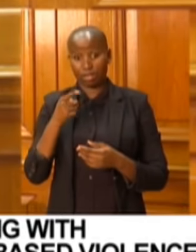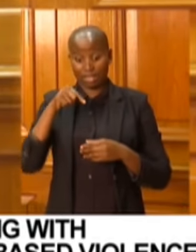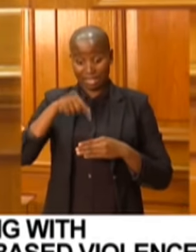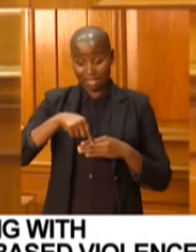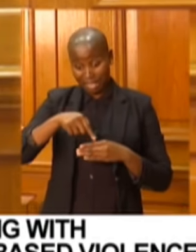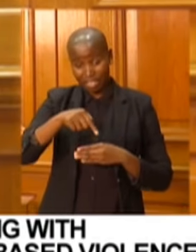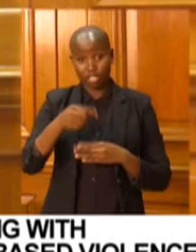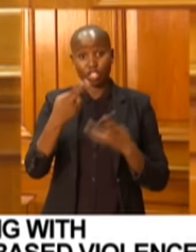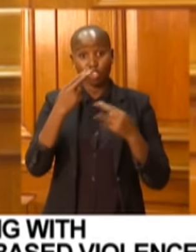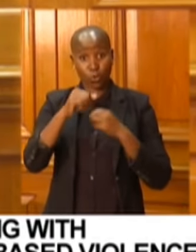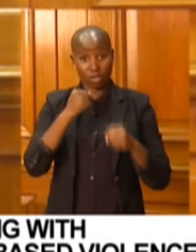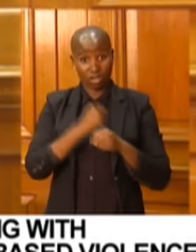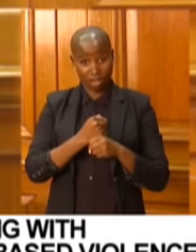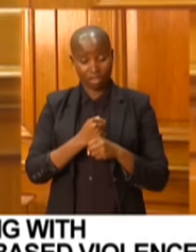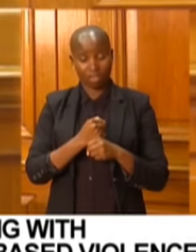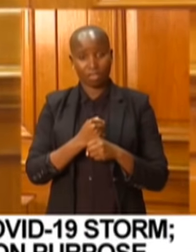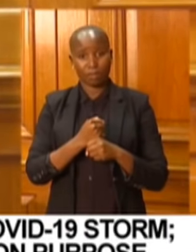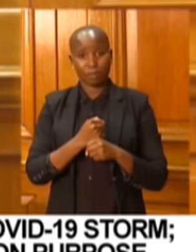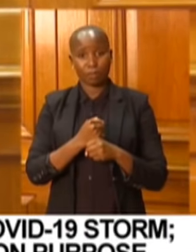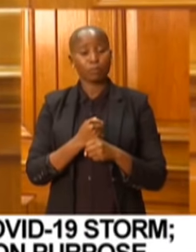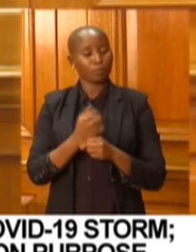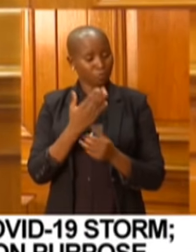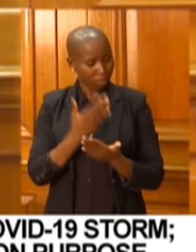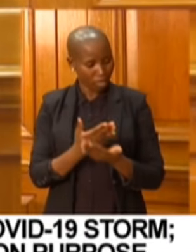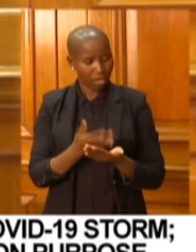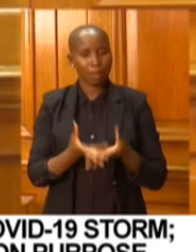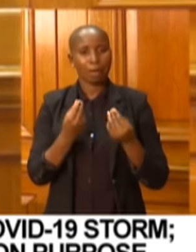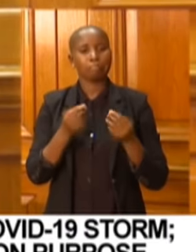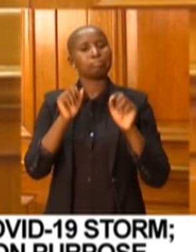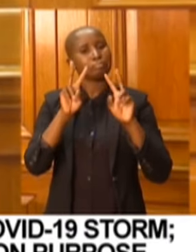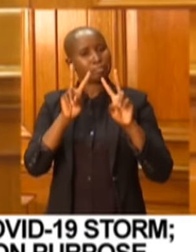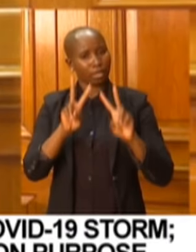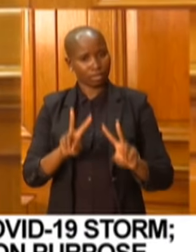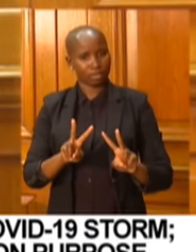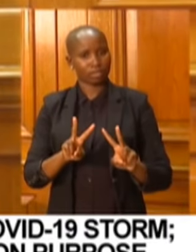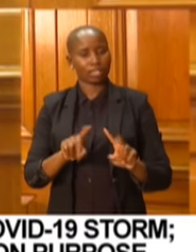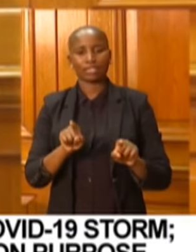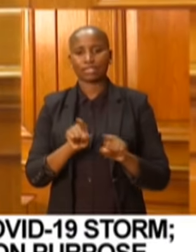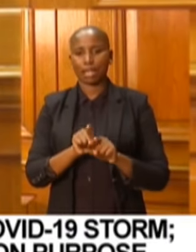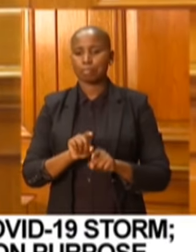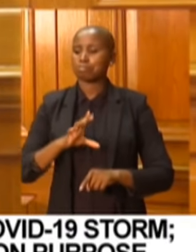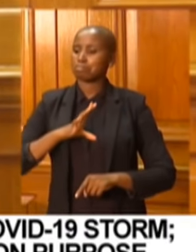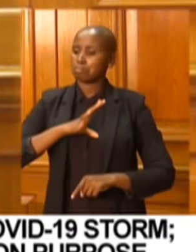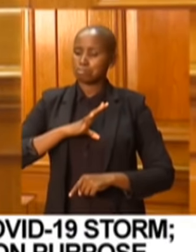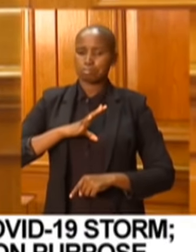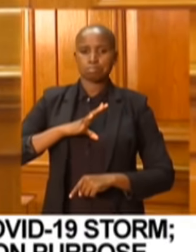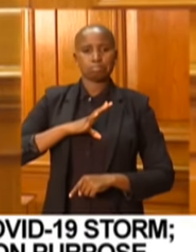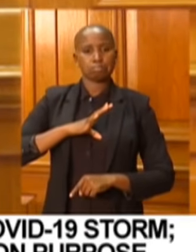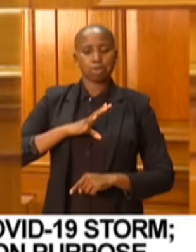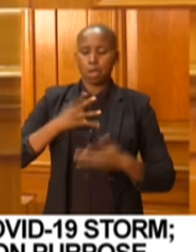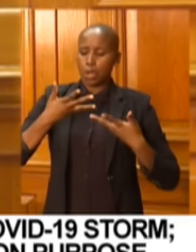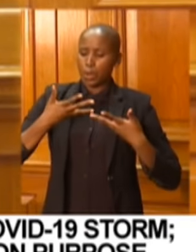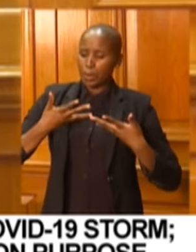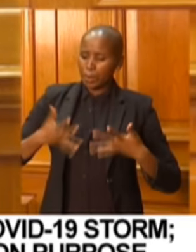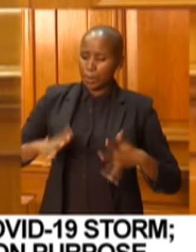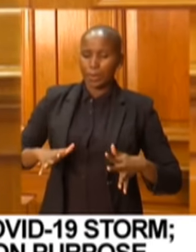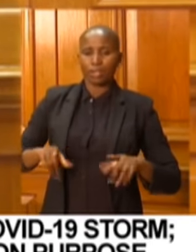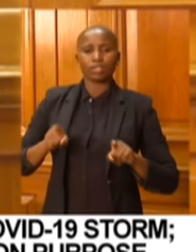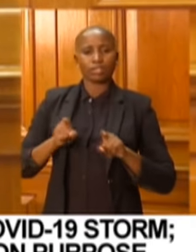so dearly hope for. We will find the peace as well as the comfort, the relief and the good